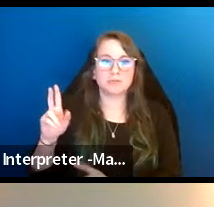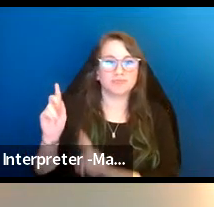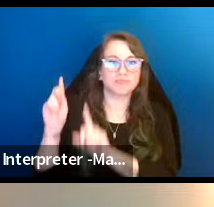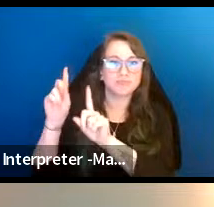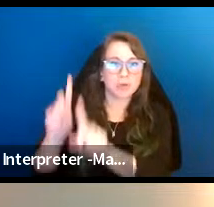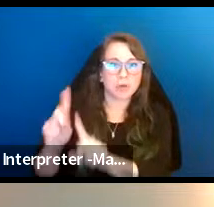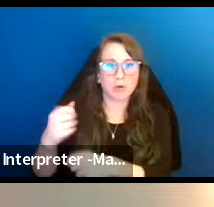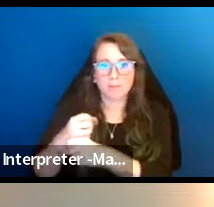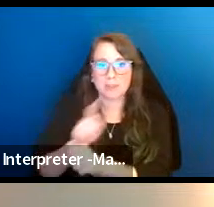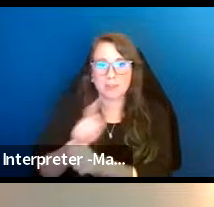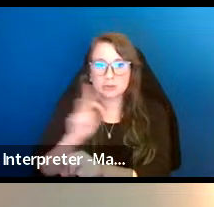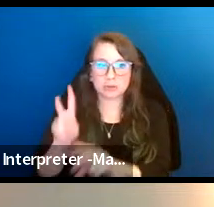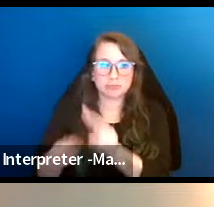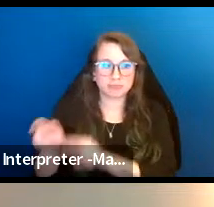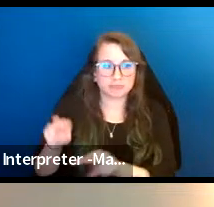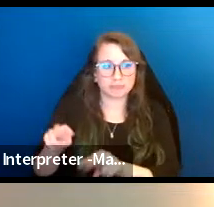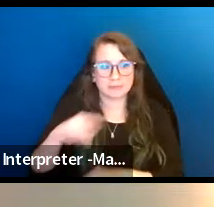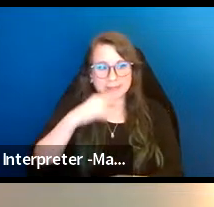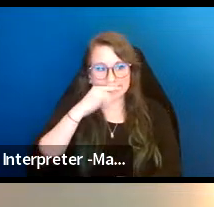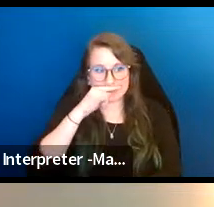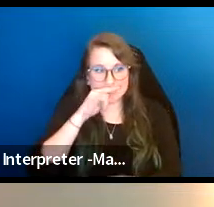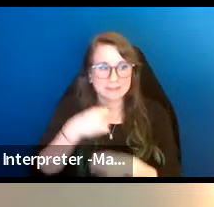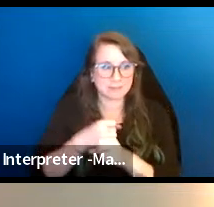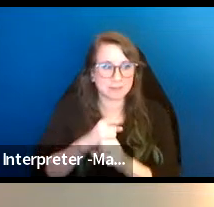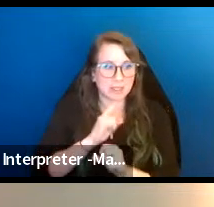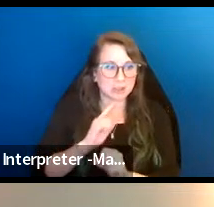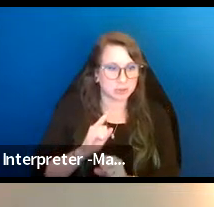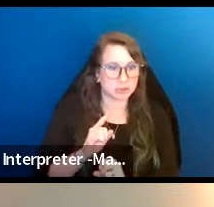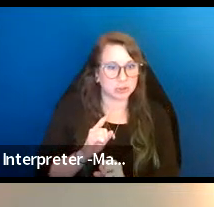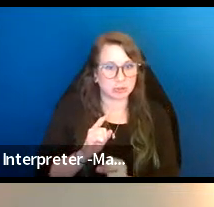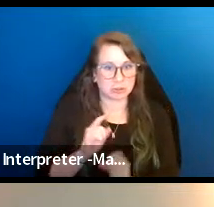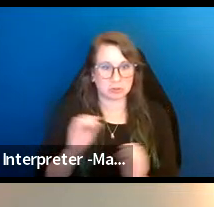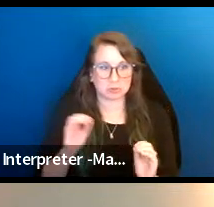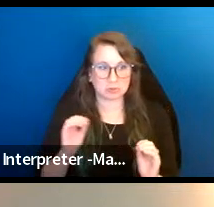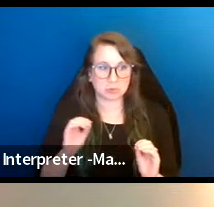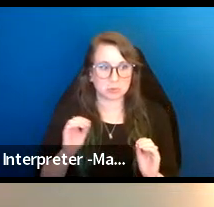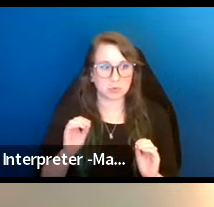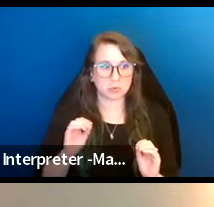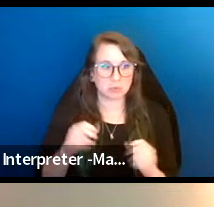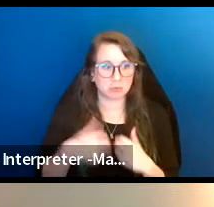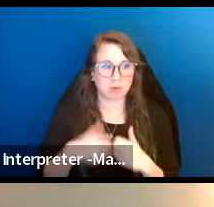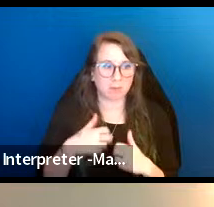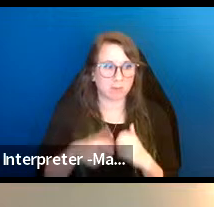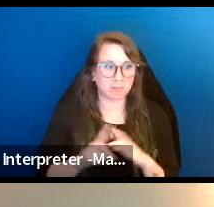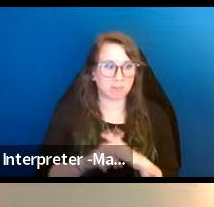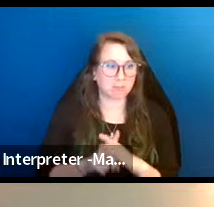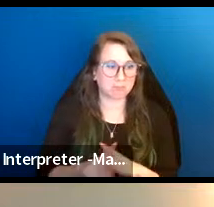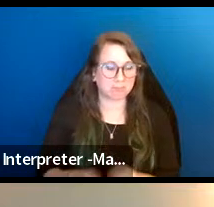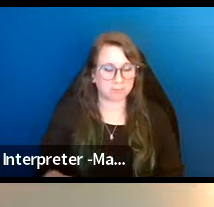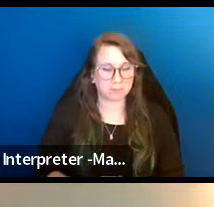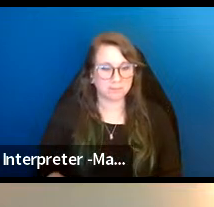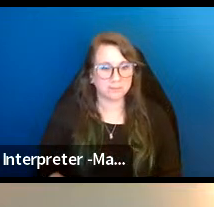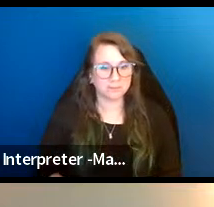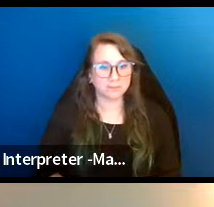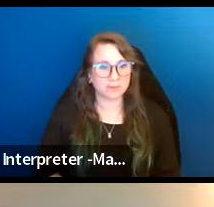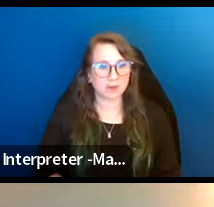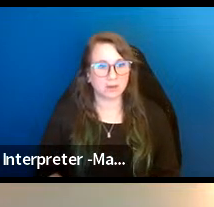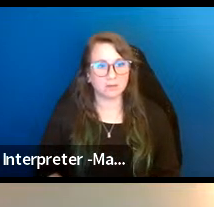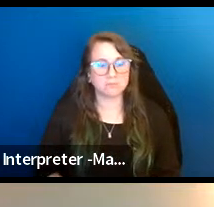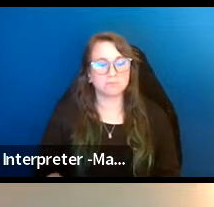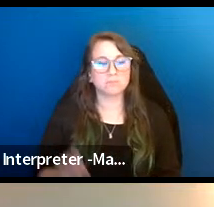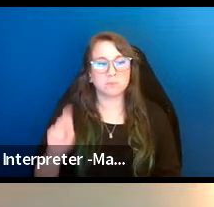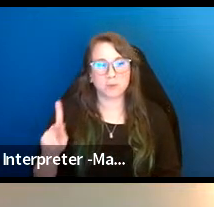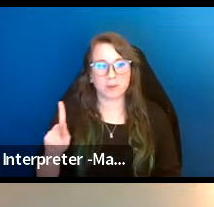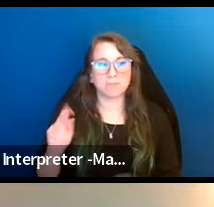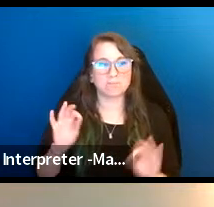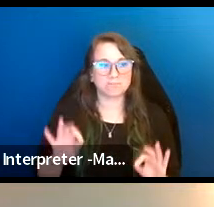that they're monitoring the kids and making sure, that there aren't any, problems that arise from that. Okay,